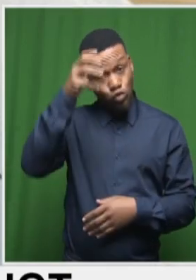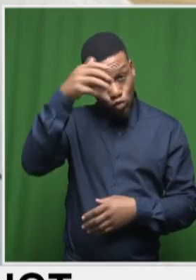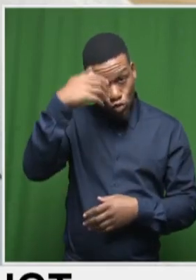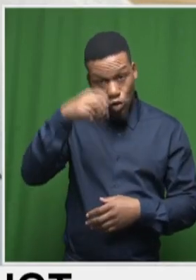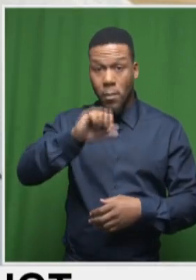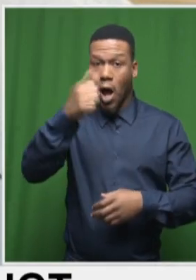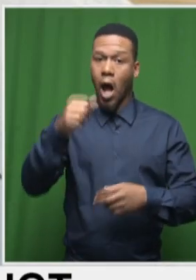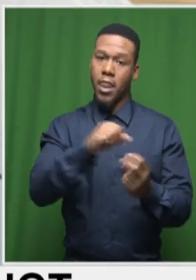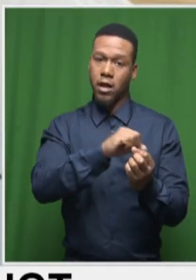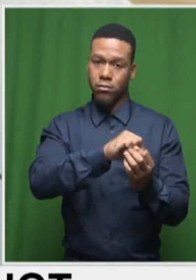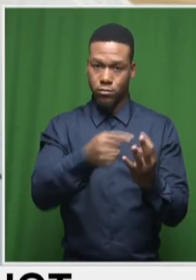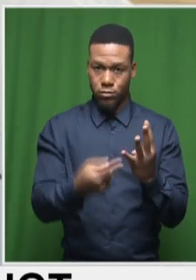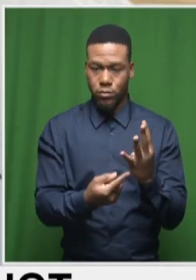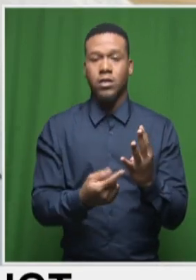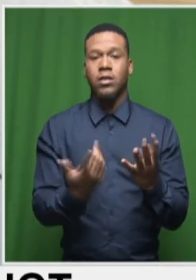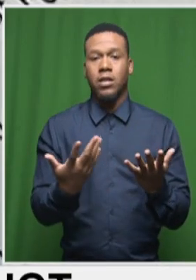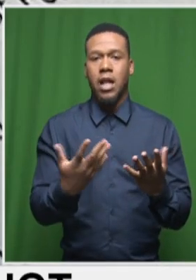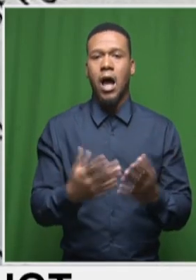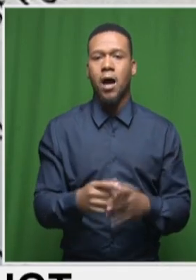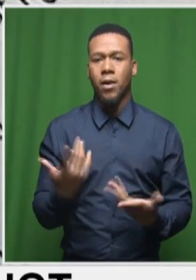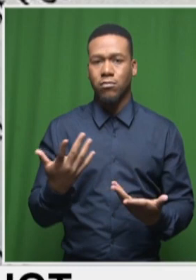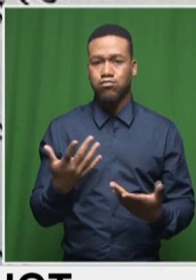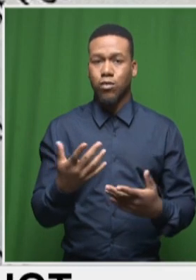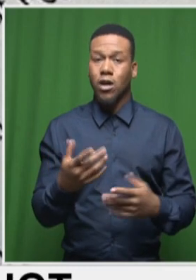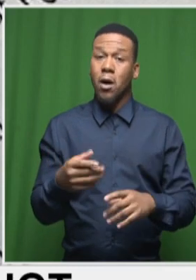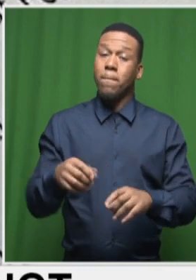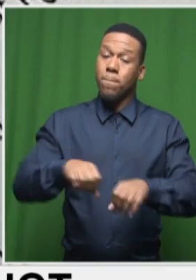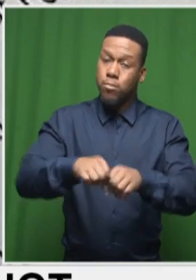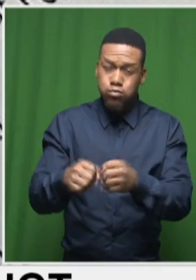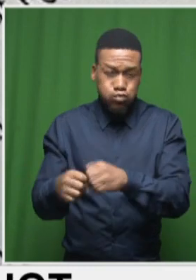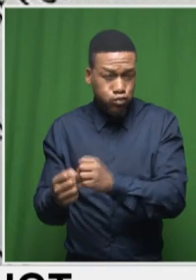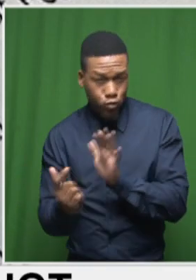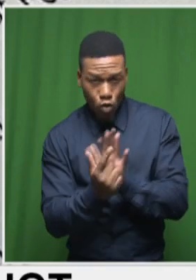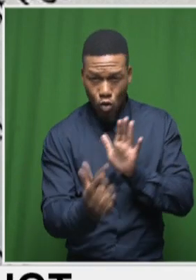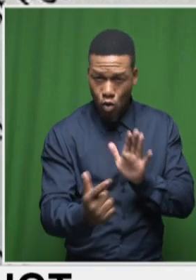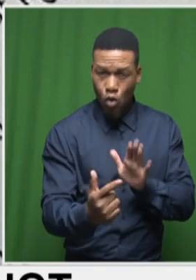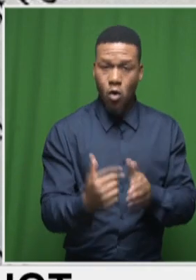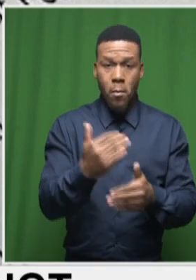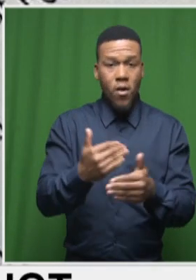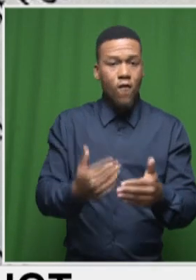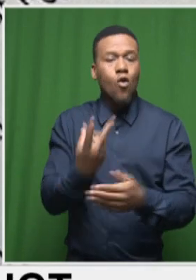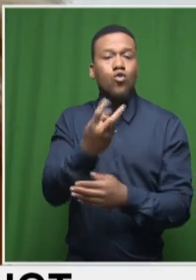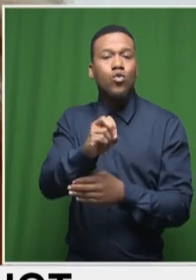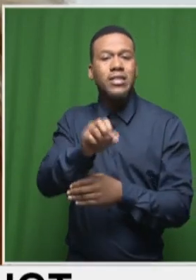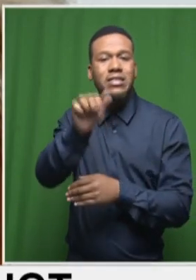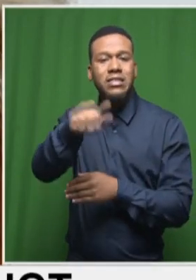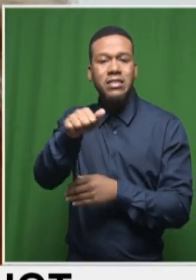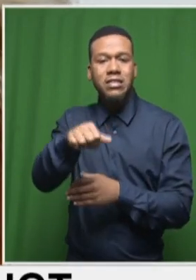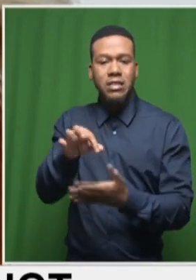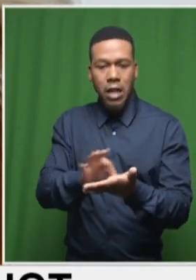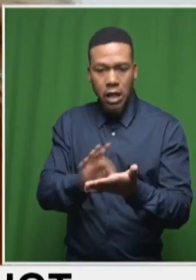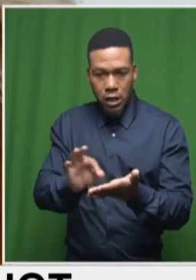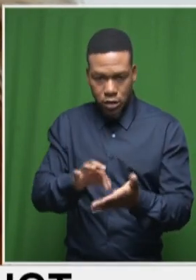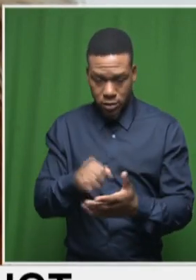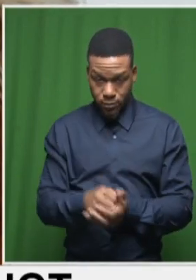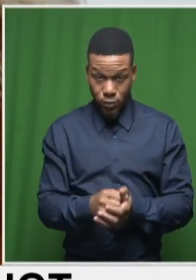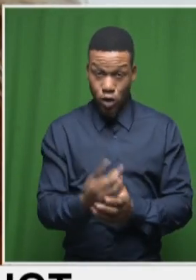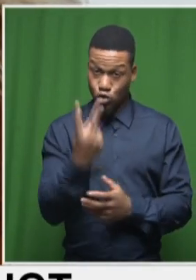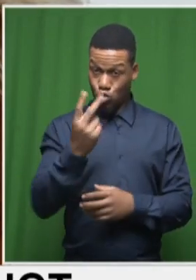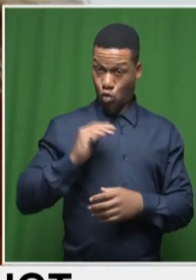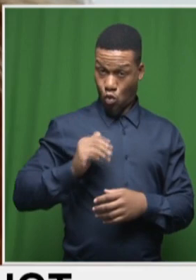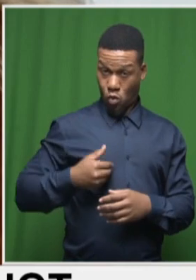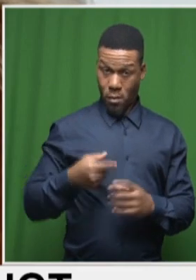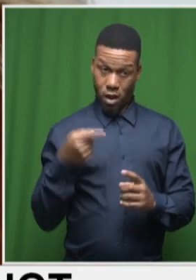to suppress the publication of negative information about him ahead of the 2016 U.S. election. The 2 women were adult